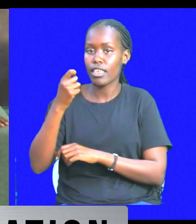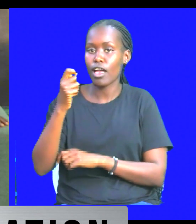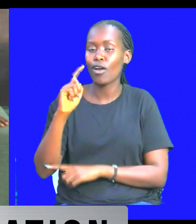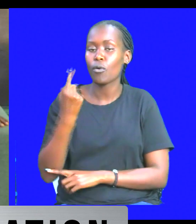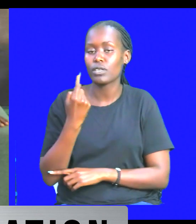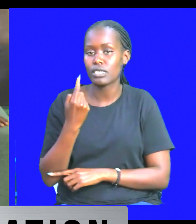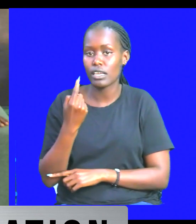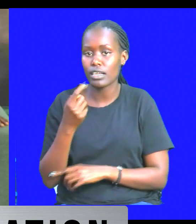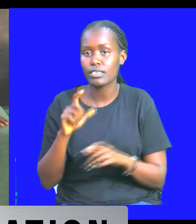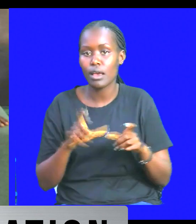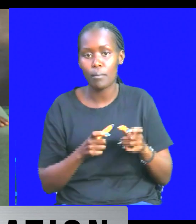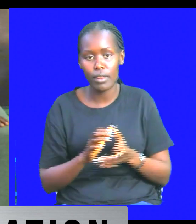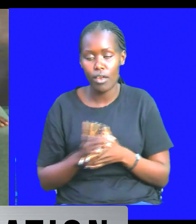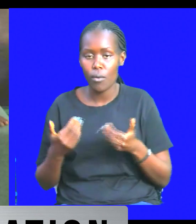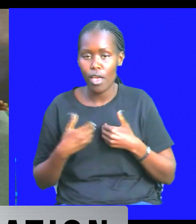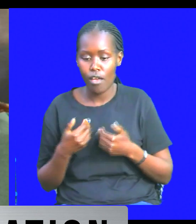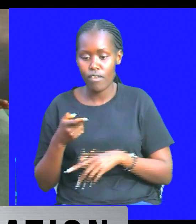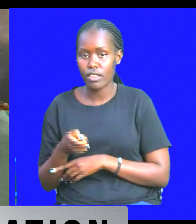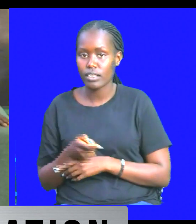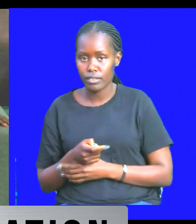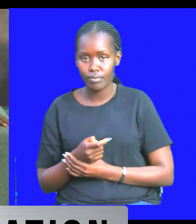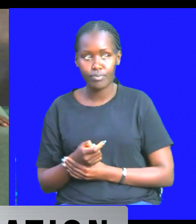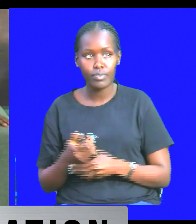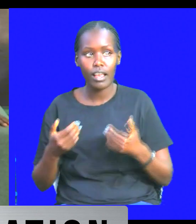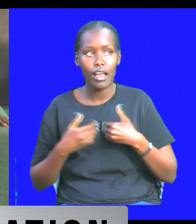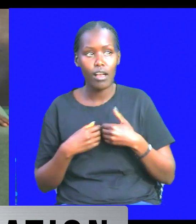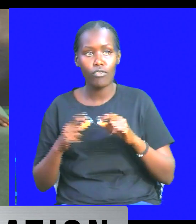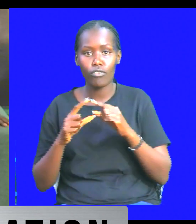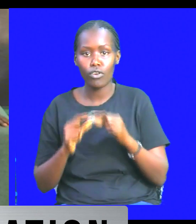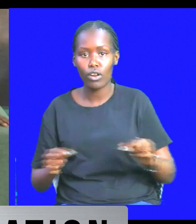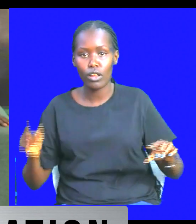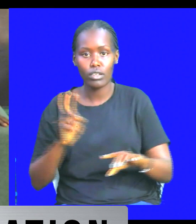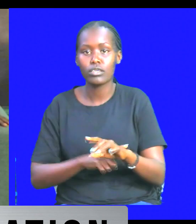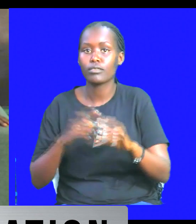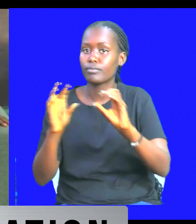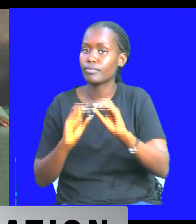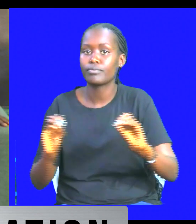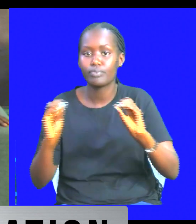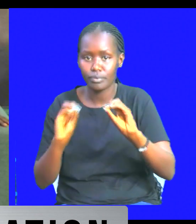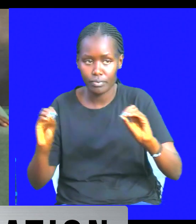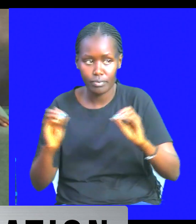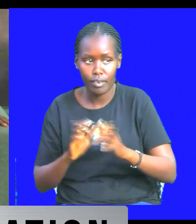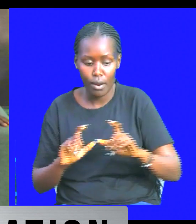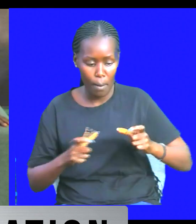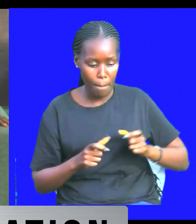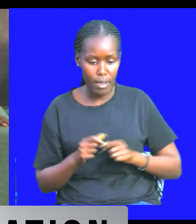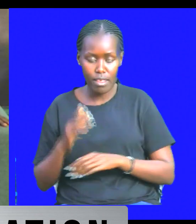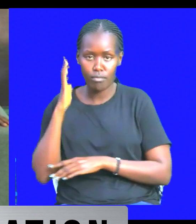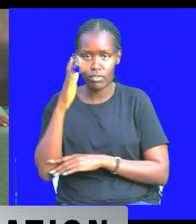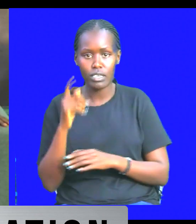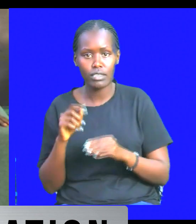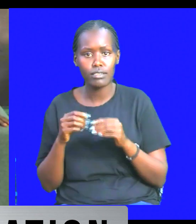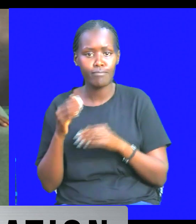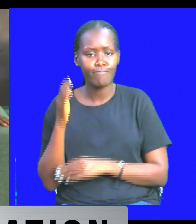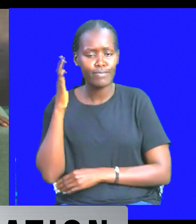serious that we're having this. We've not had this for a long time, Jonah. Yes. We've not had media being targeted directly. Yes. We hope